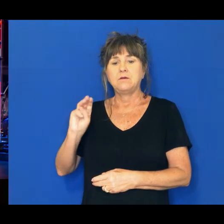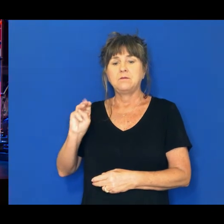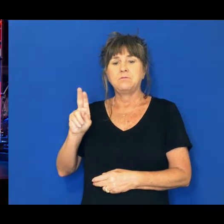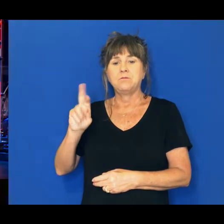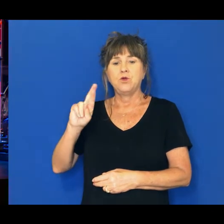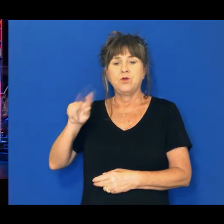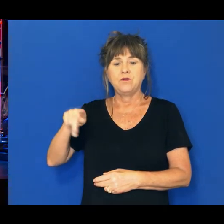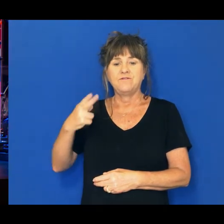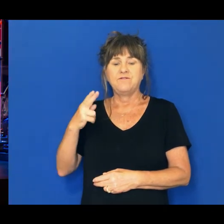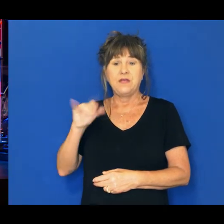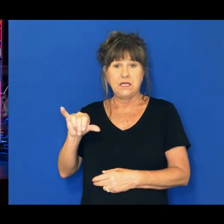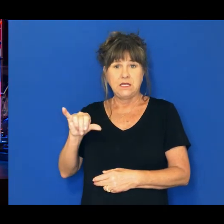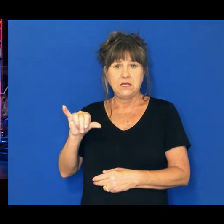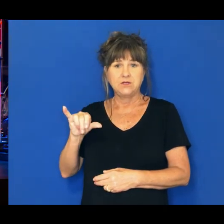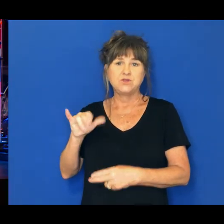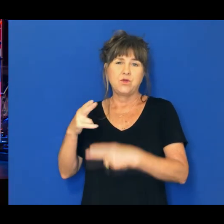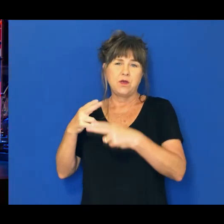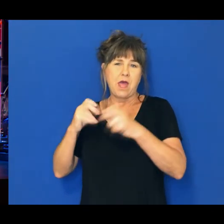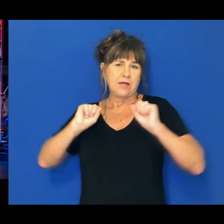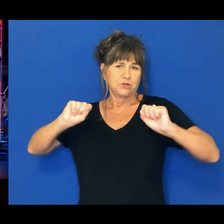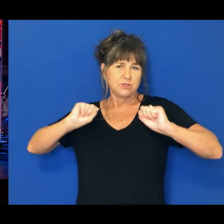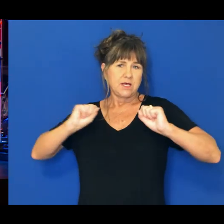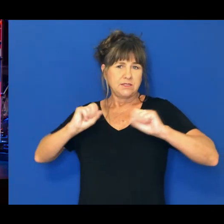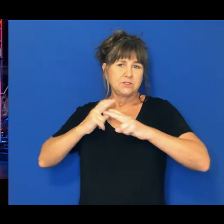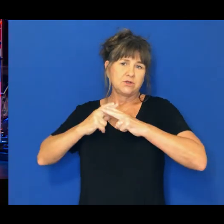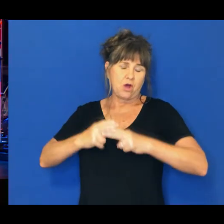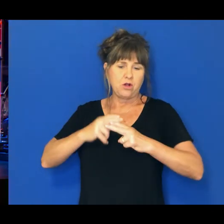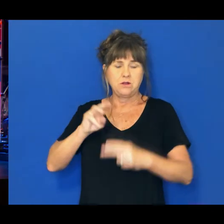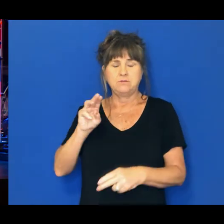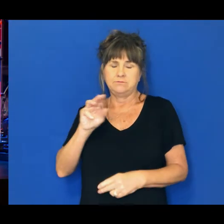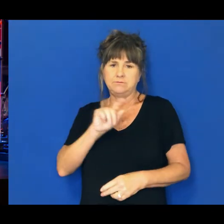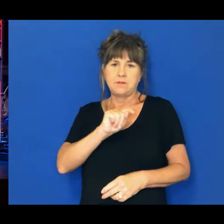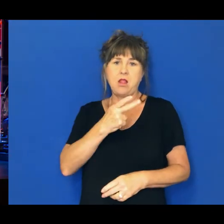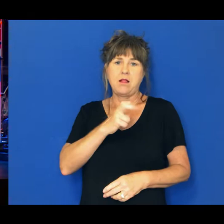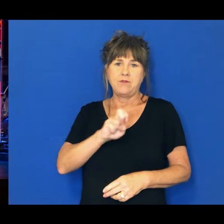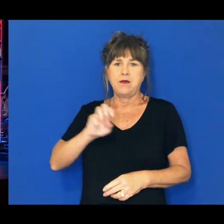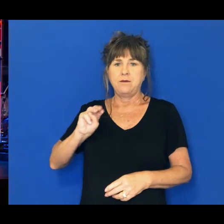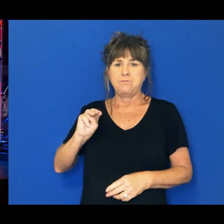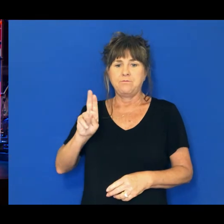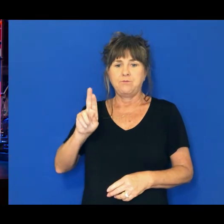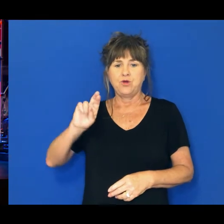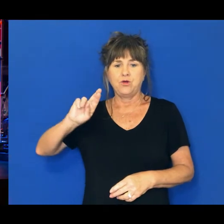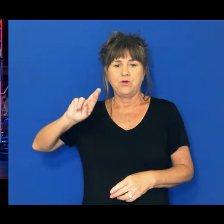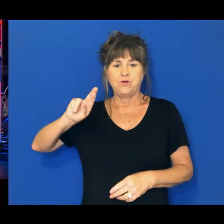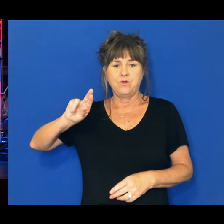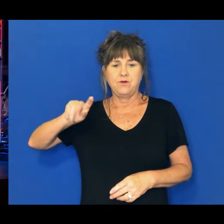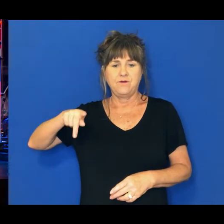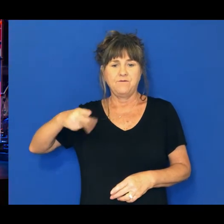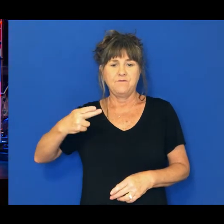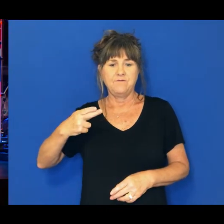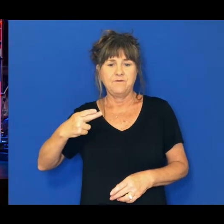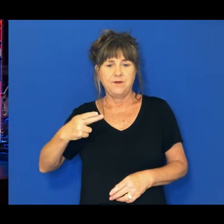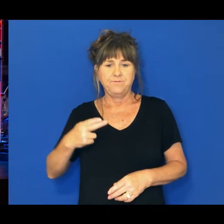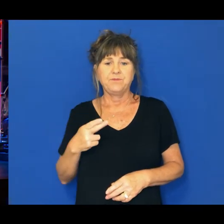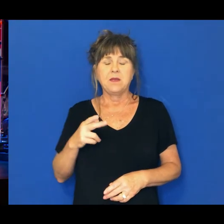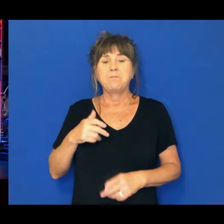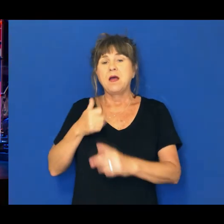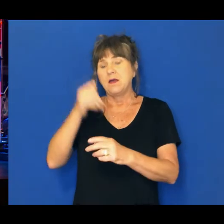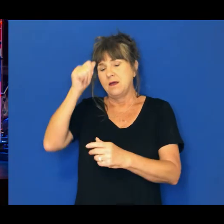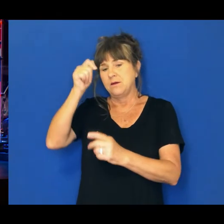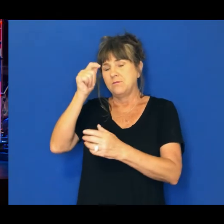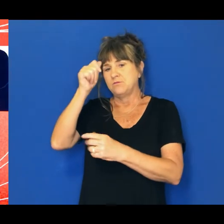remember him, Michael Murphy. And the workout that my brother-in-law posted, by the way, he's 6'3", kind of jacked, and